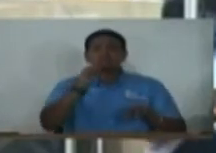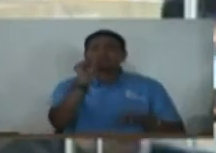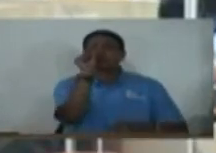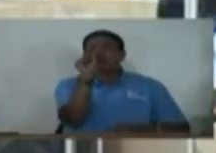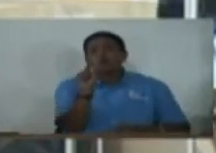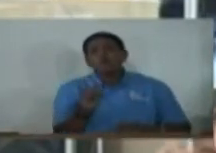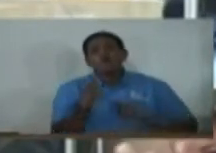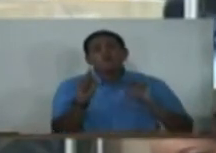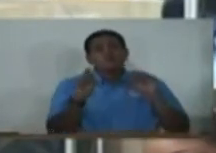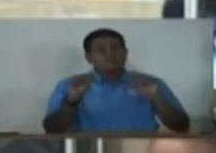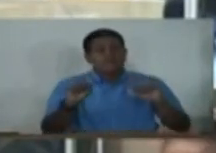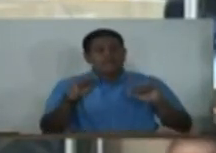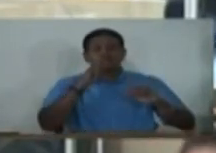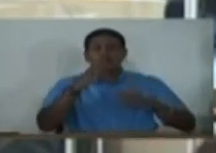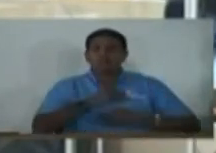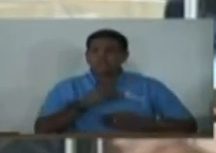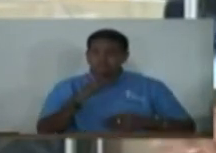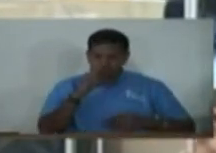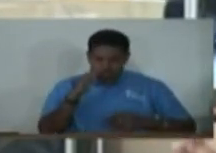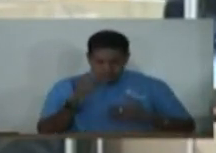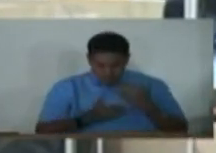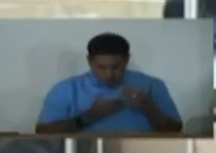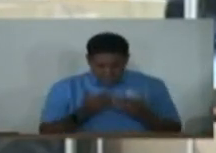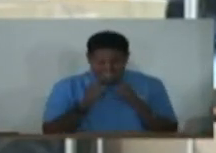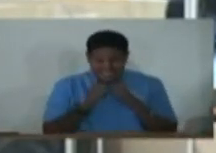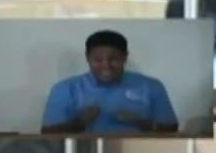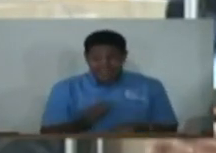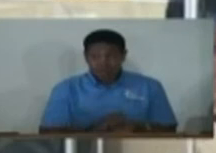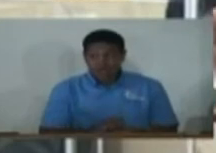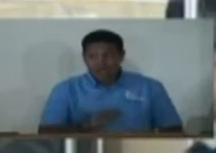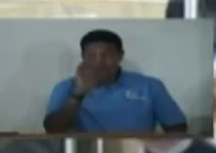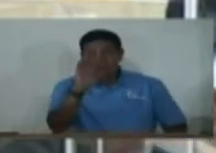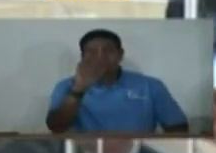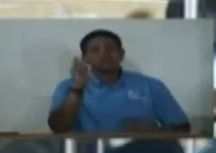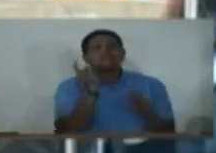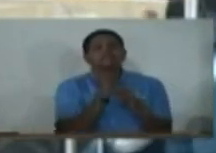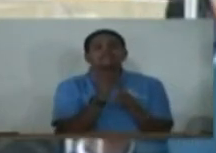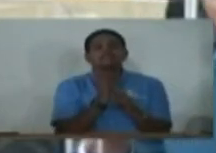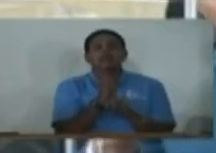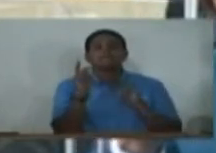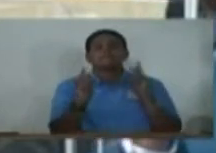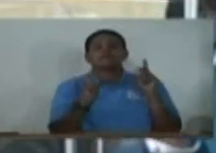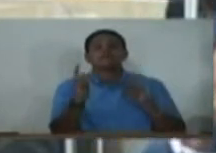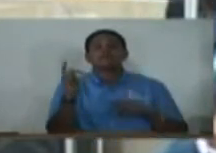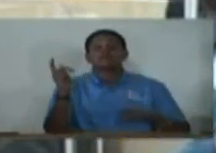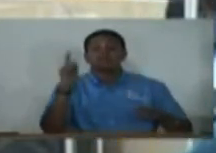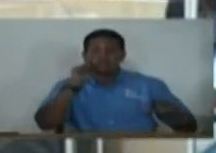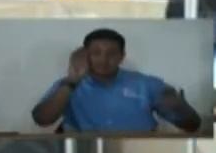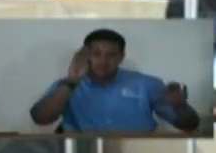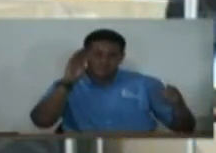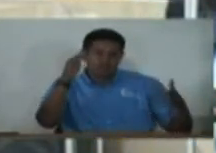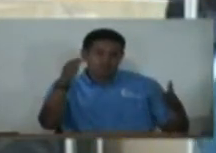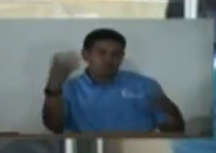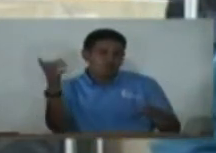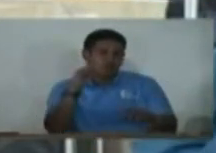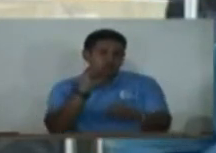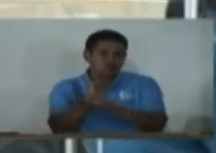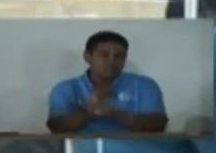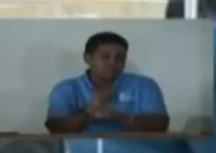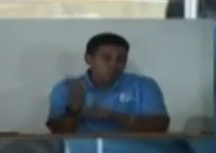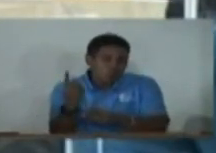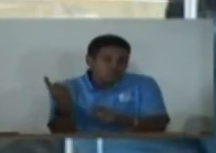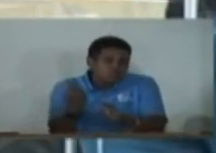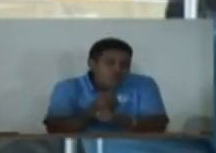can digest that process, and at the same time keep people's eyes on what is realistic, what is